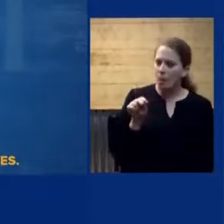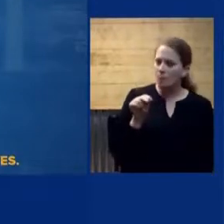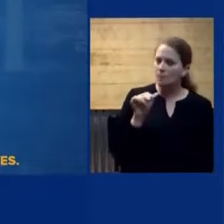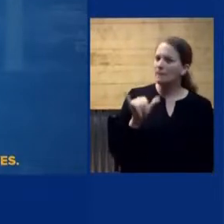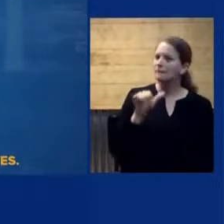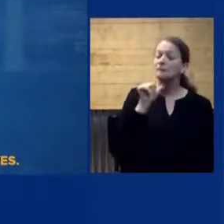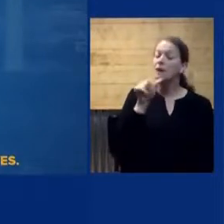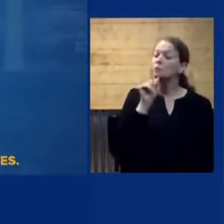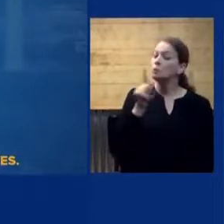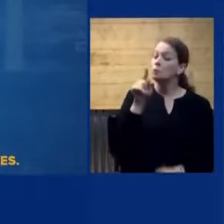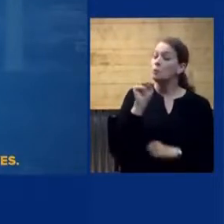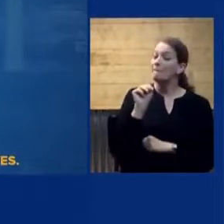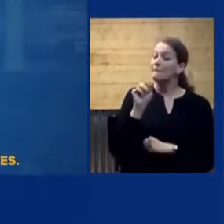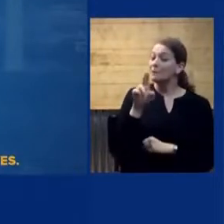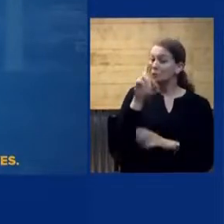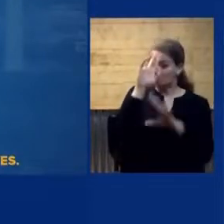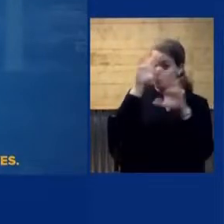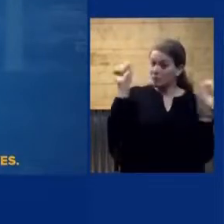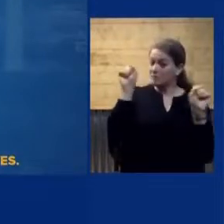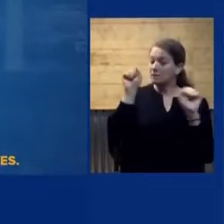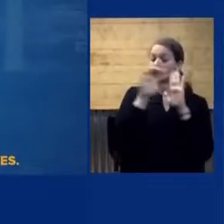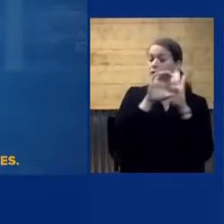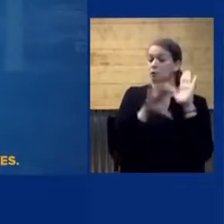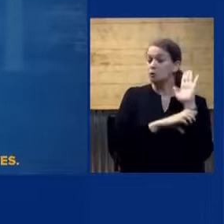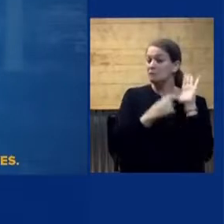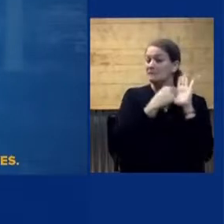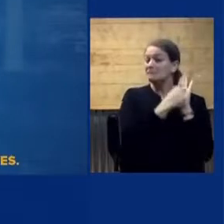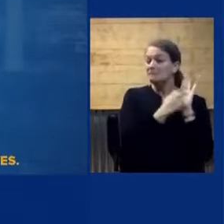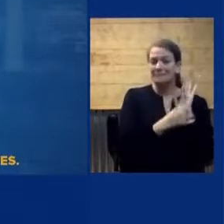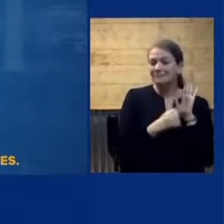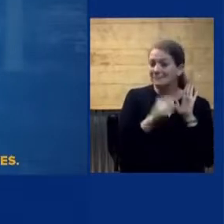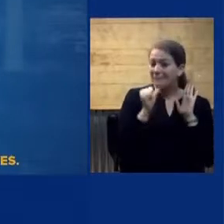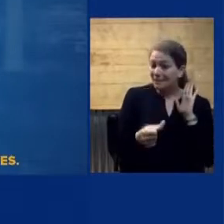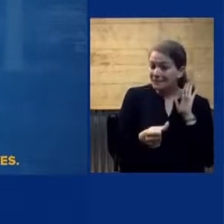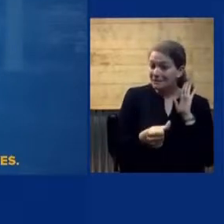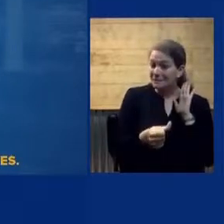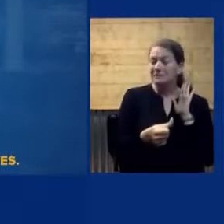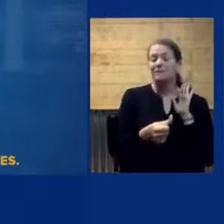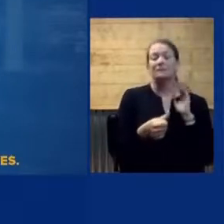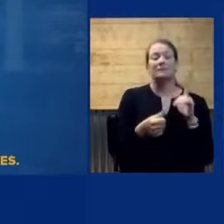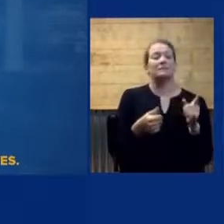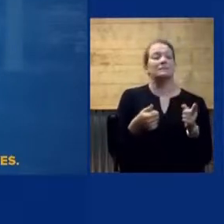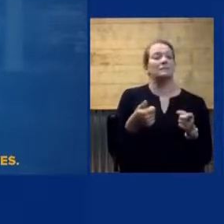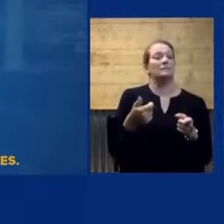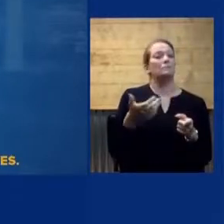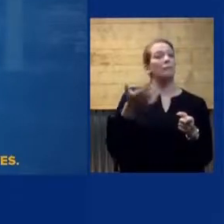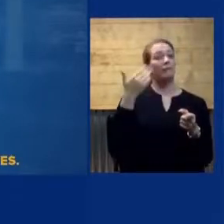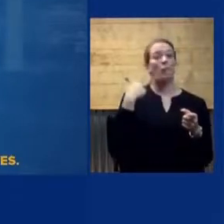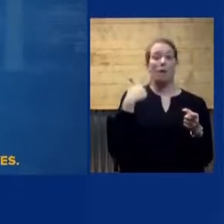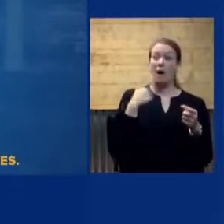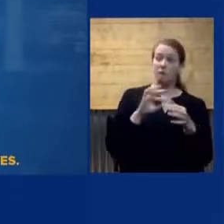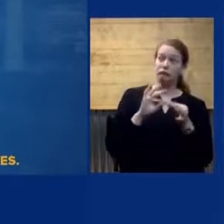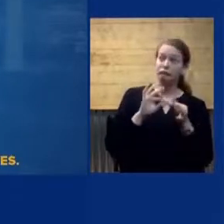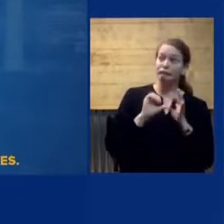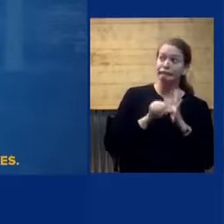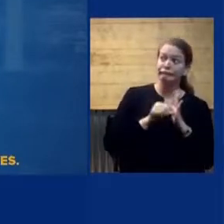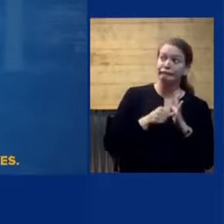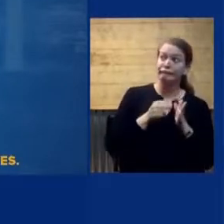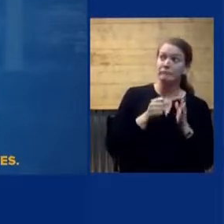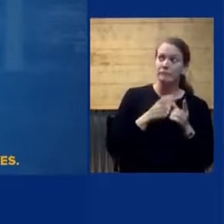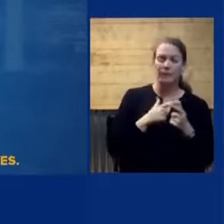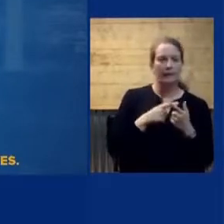Mr. President. It's not what the Constitution says. I made that point, and then the president said,